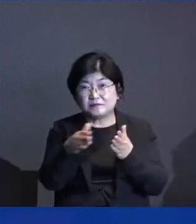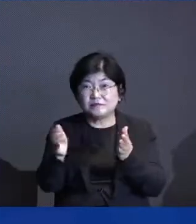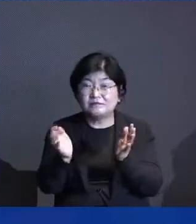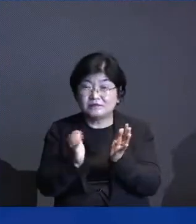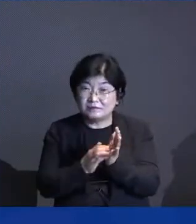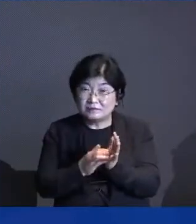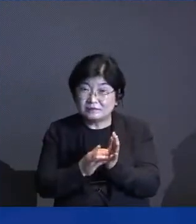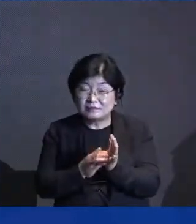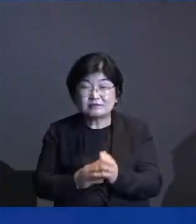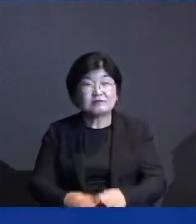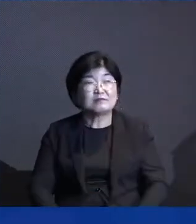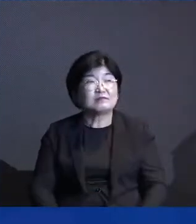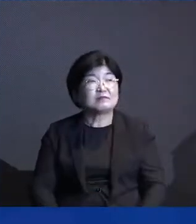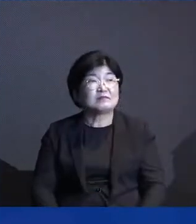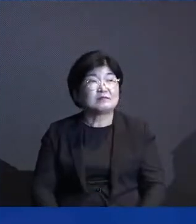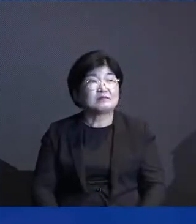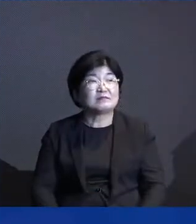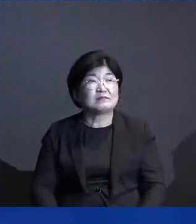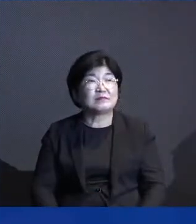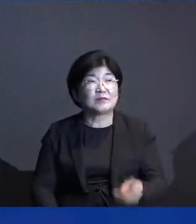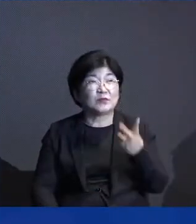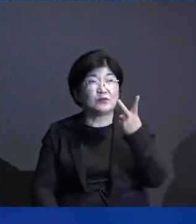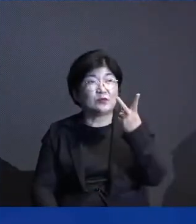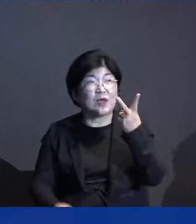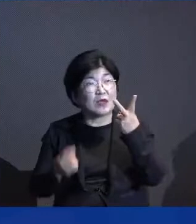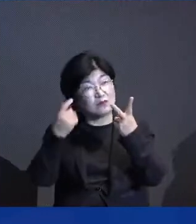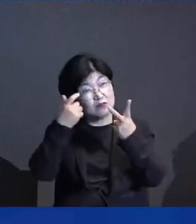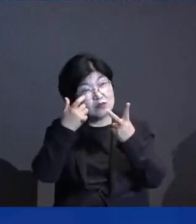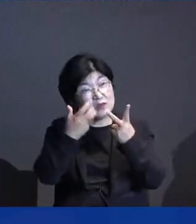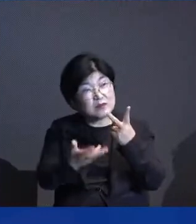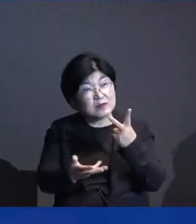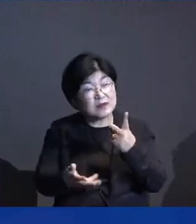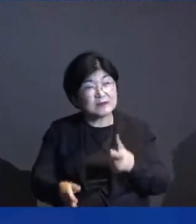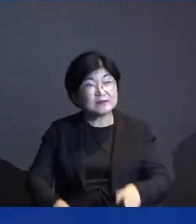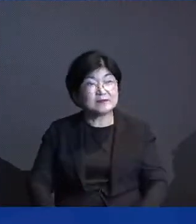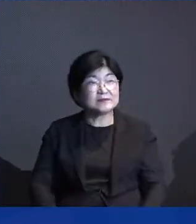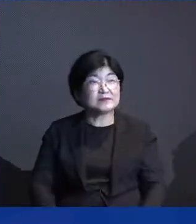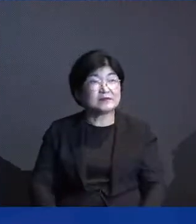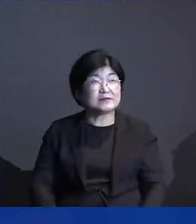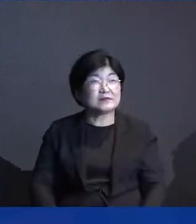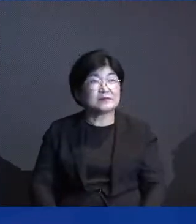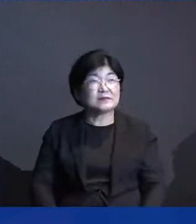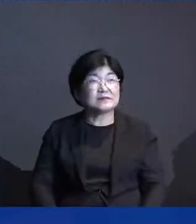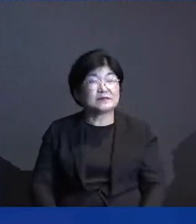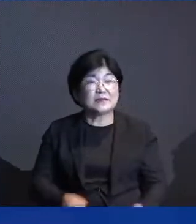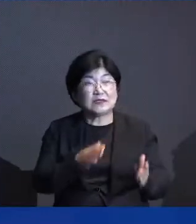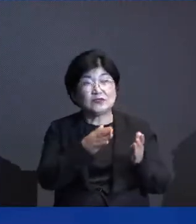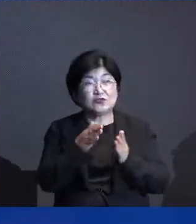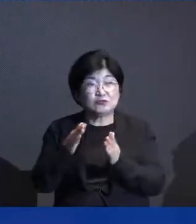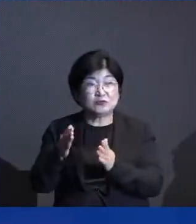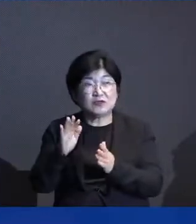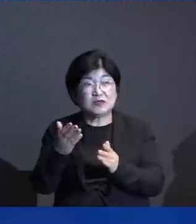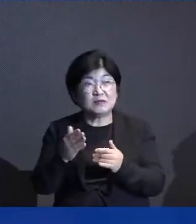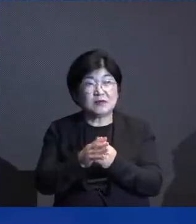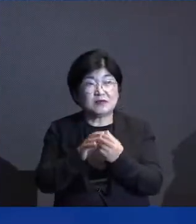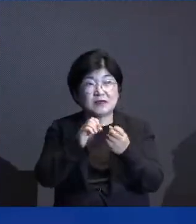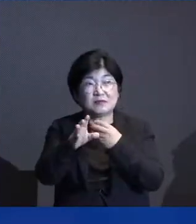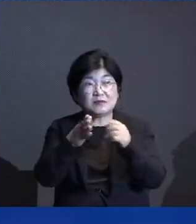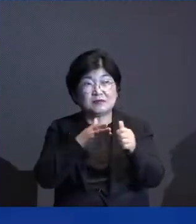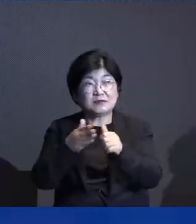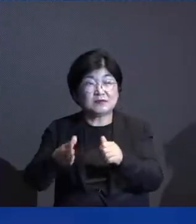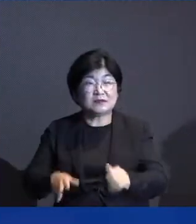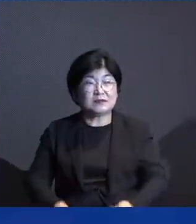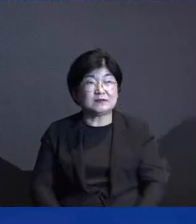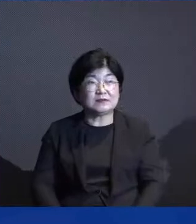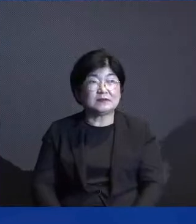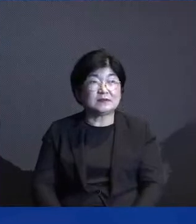we had actually two questions for you. So whenever you are ready, you can probably answer. Well, actually, I